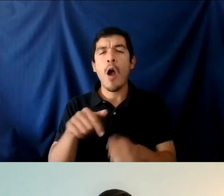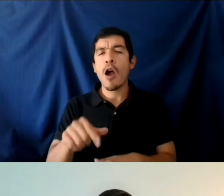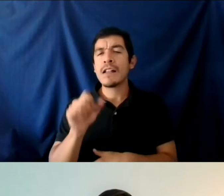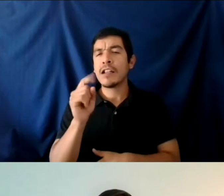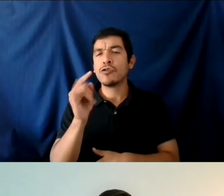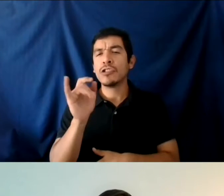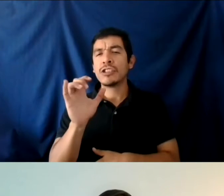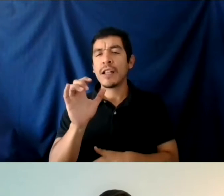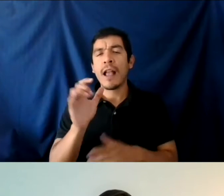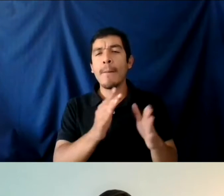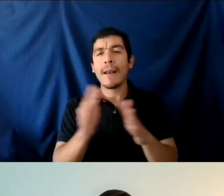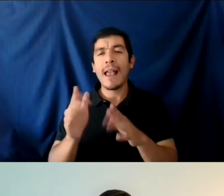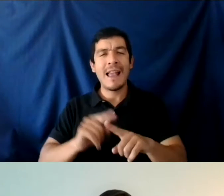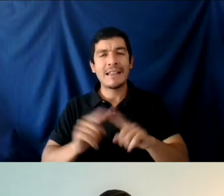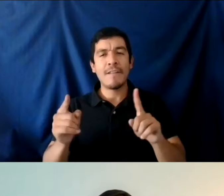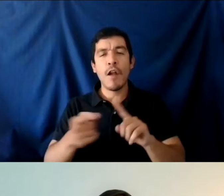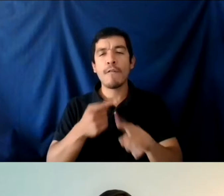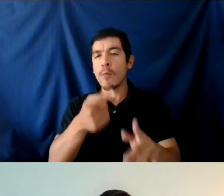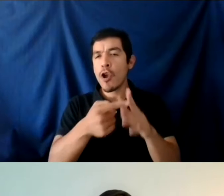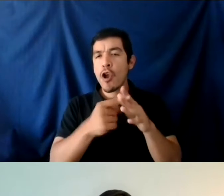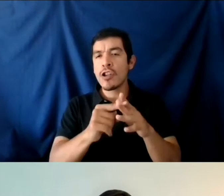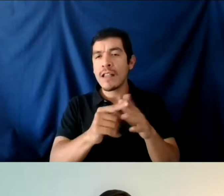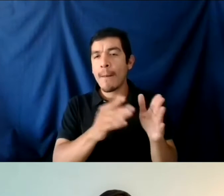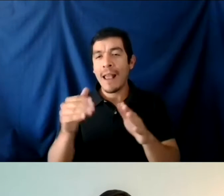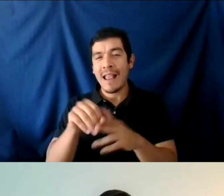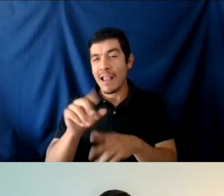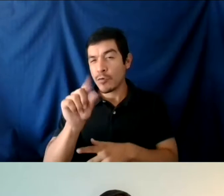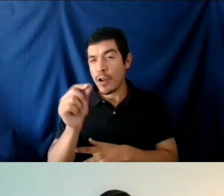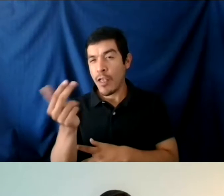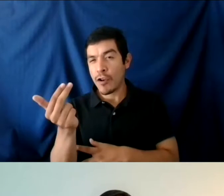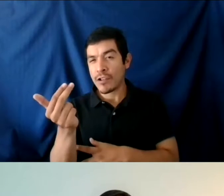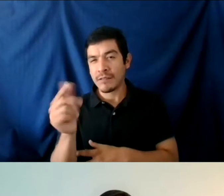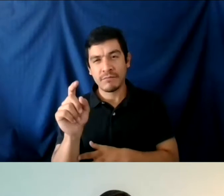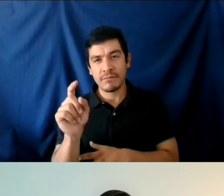plan differ from the original plan back in 2013?